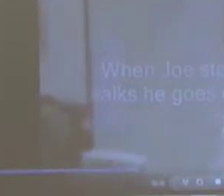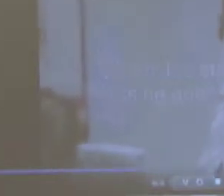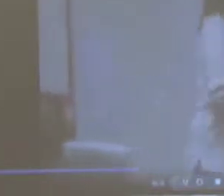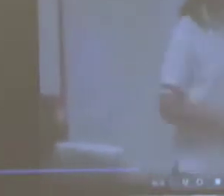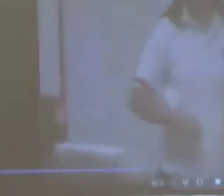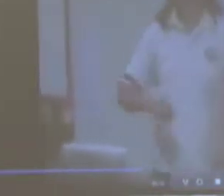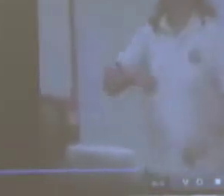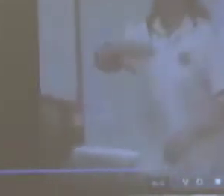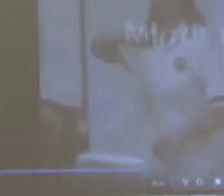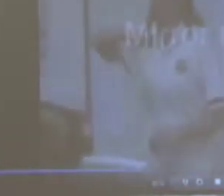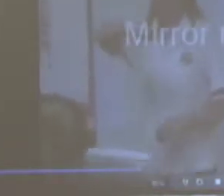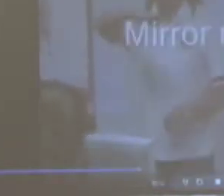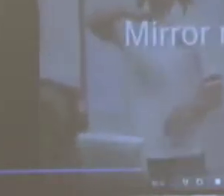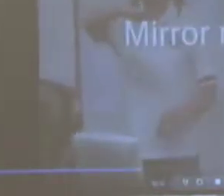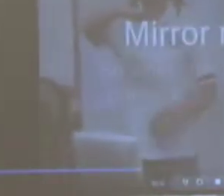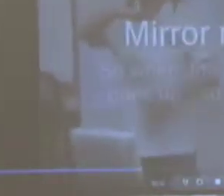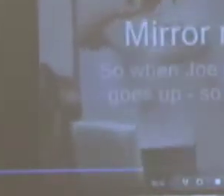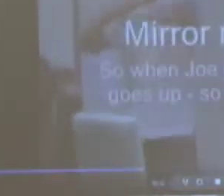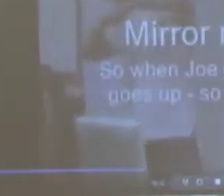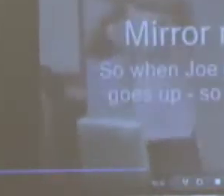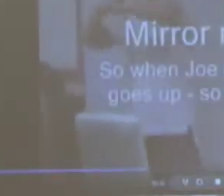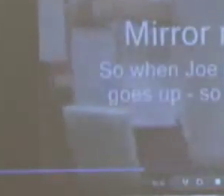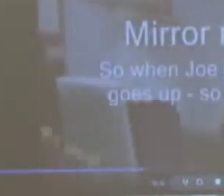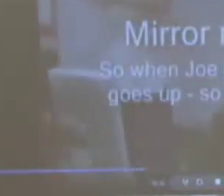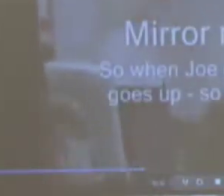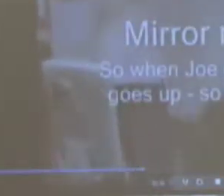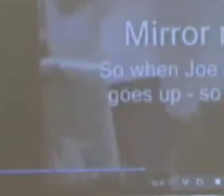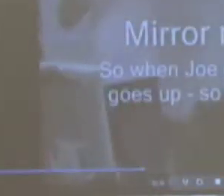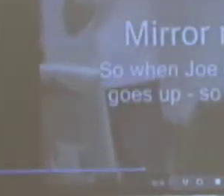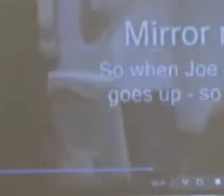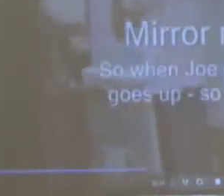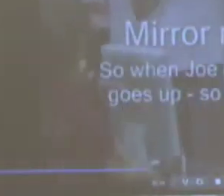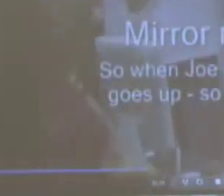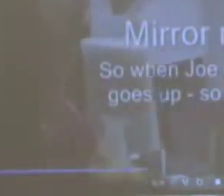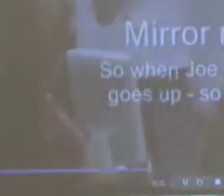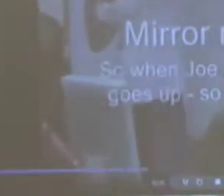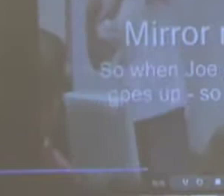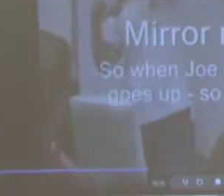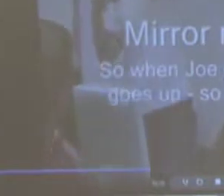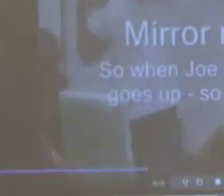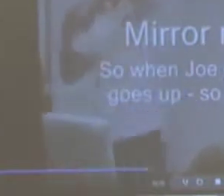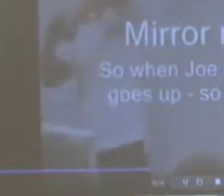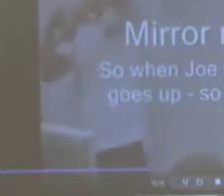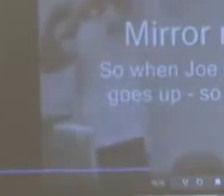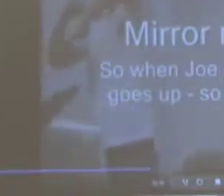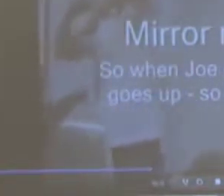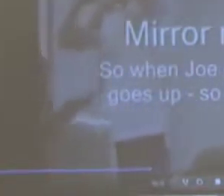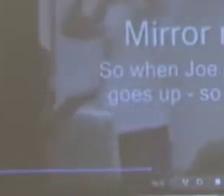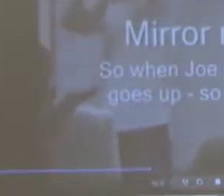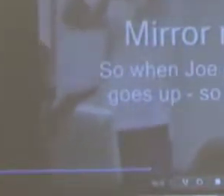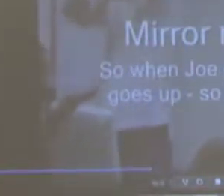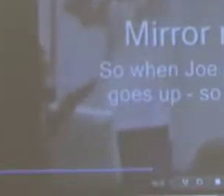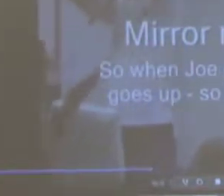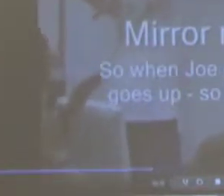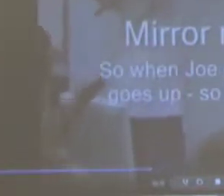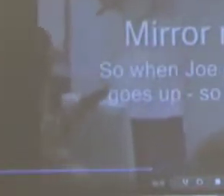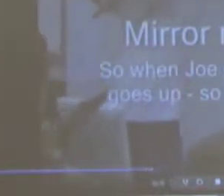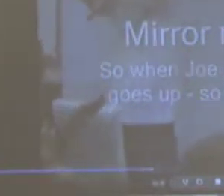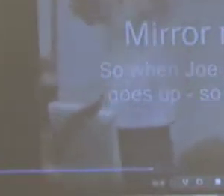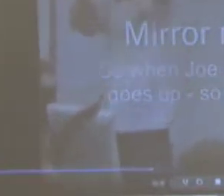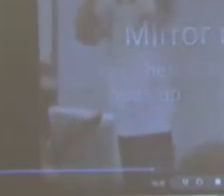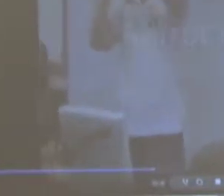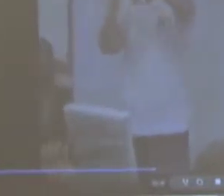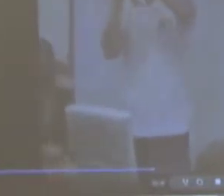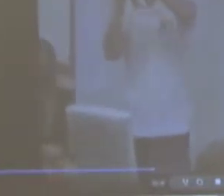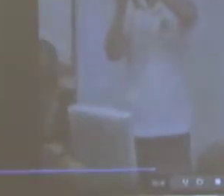negative. So, hear me please. When Joe is standing on the line that goes up and walks up the line, the slope